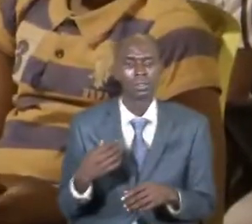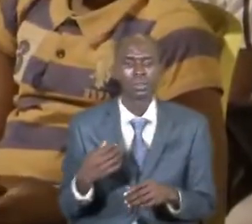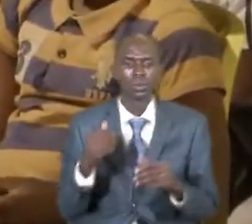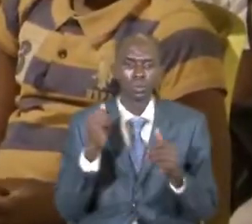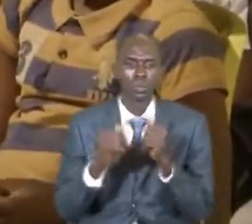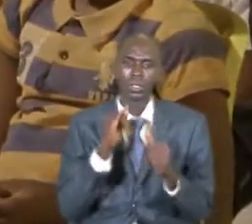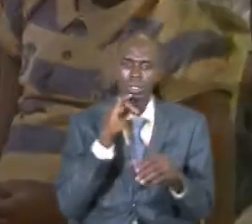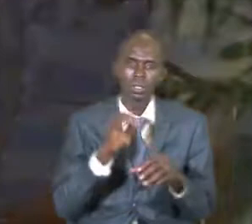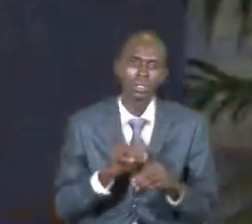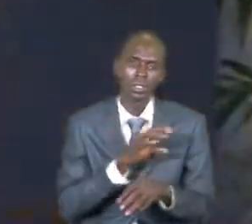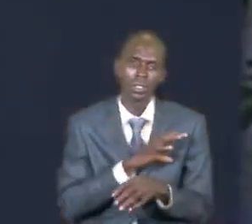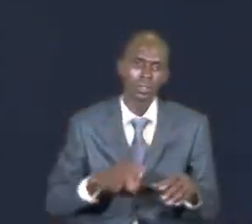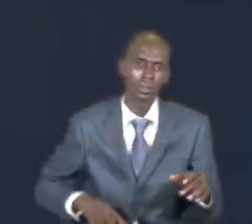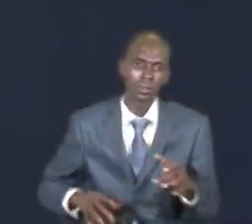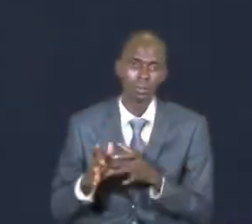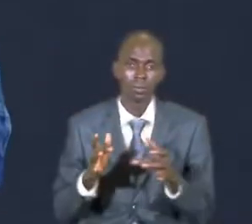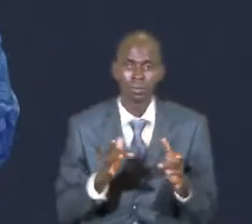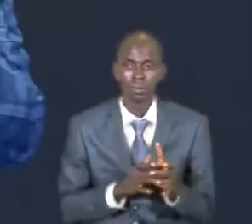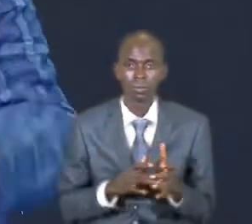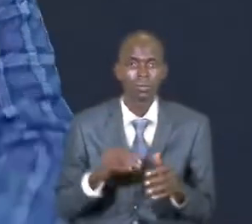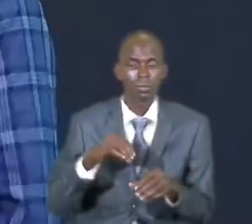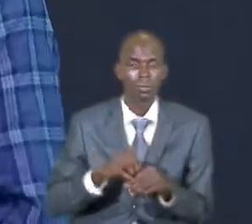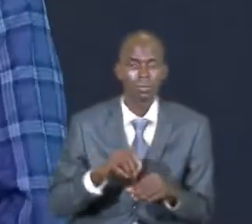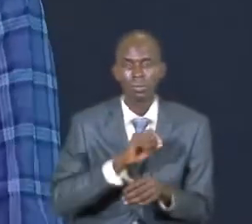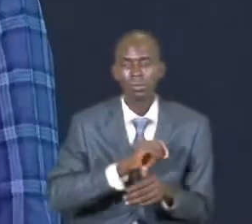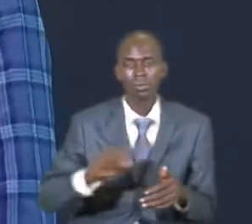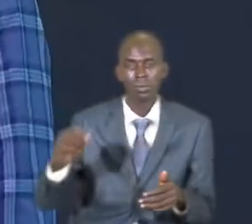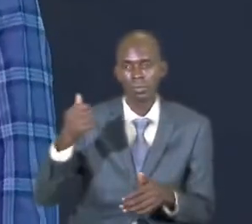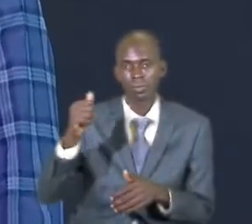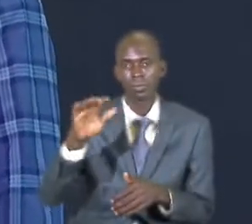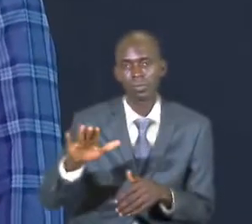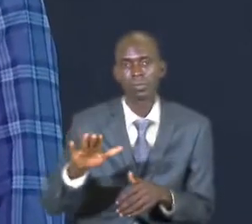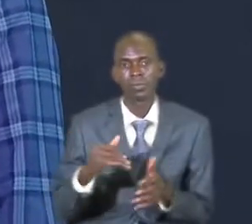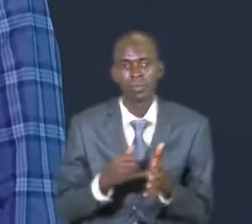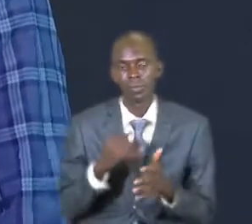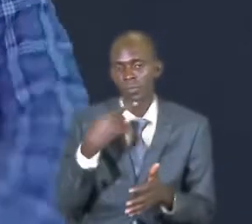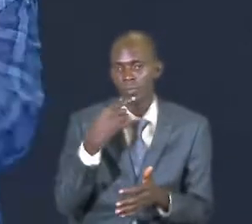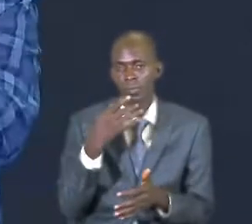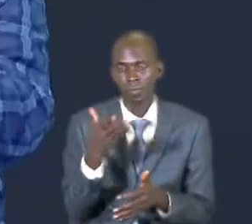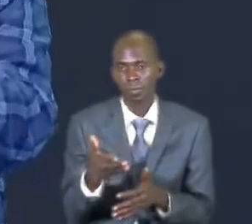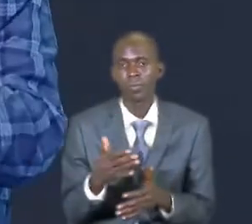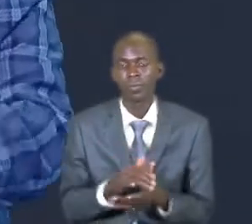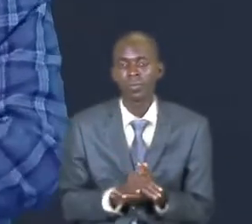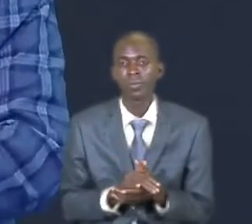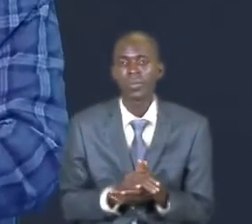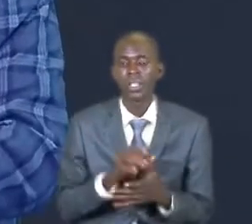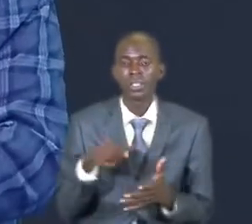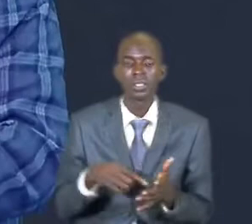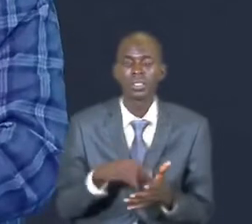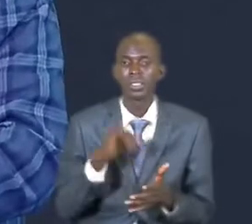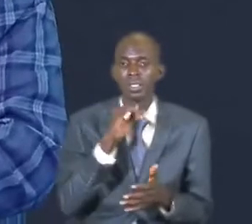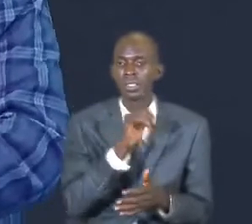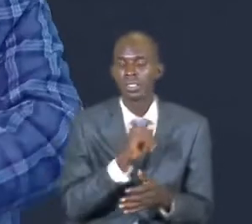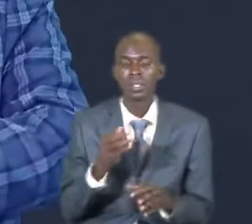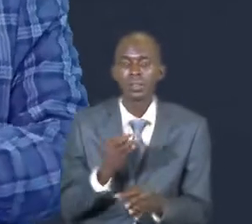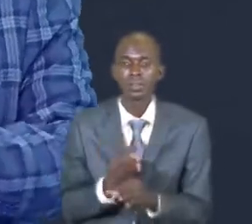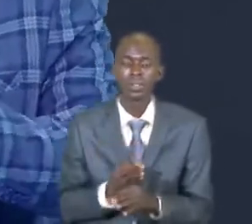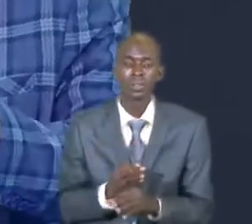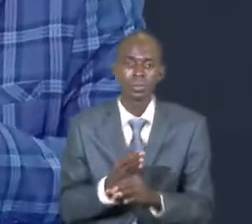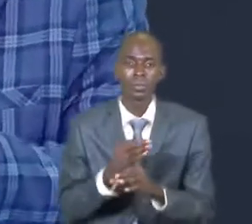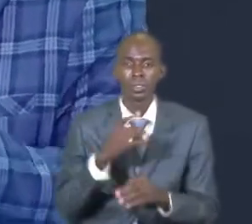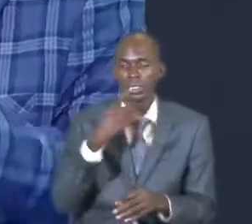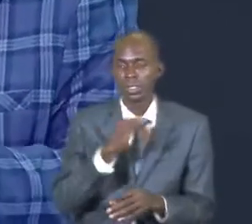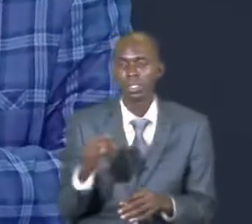in verse 15, it tells us, it says, this is a faithful saying and worthy of all acceptation,